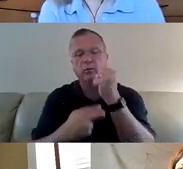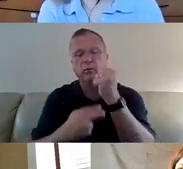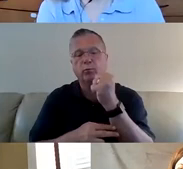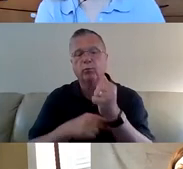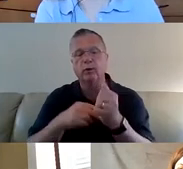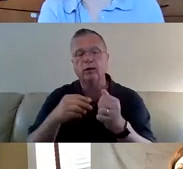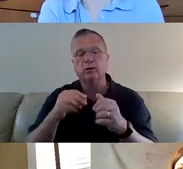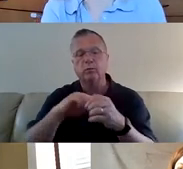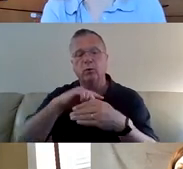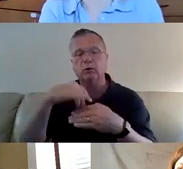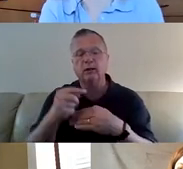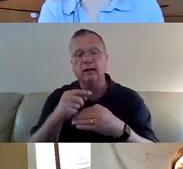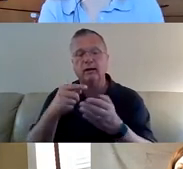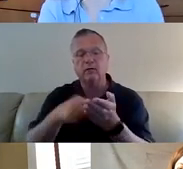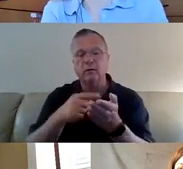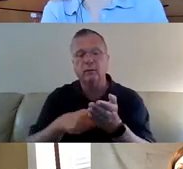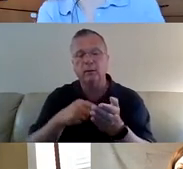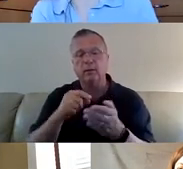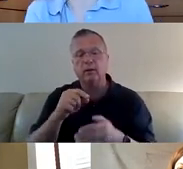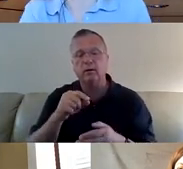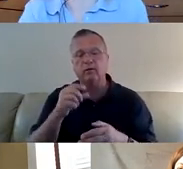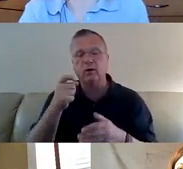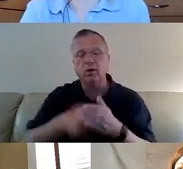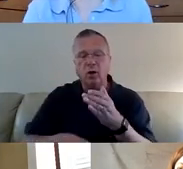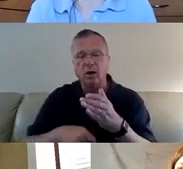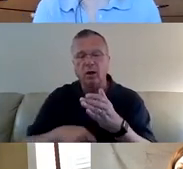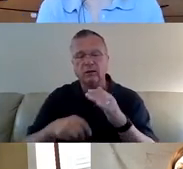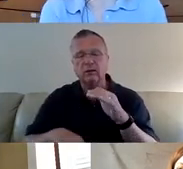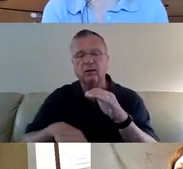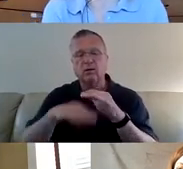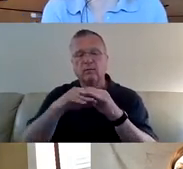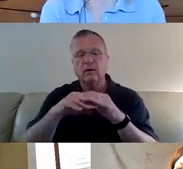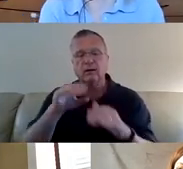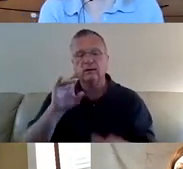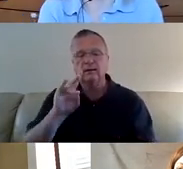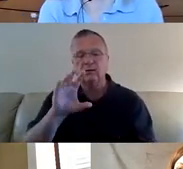municipal incurred costs not to exceed